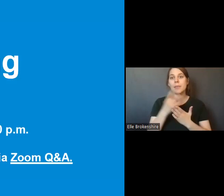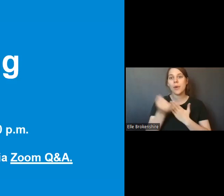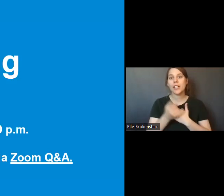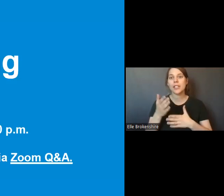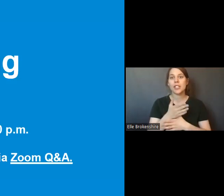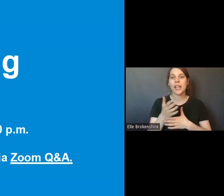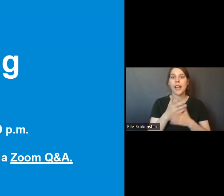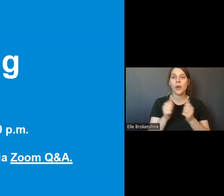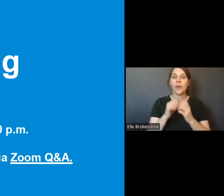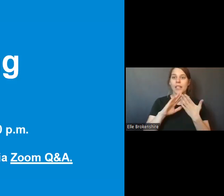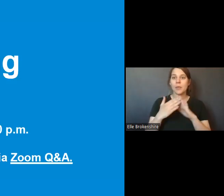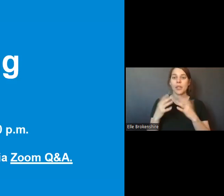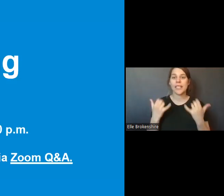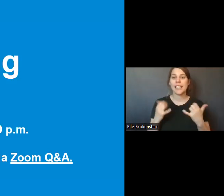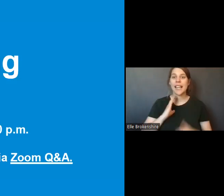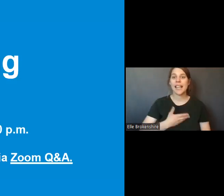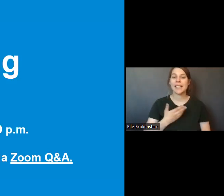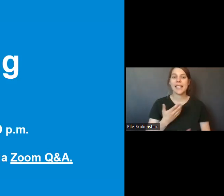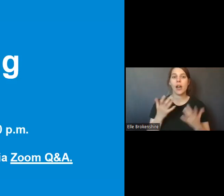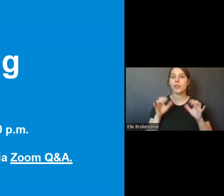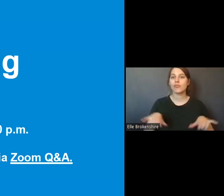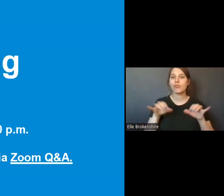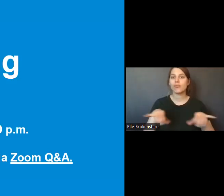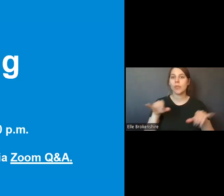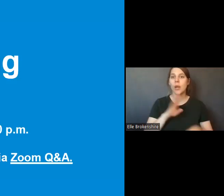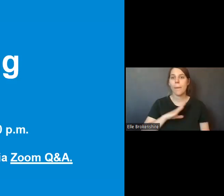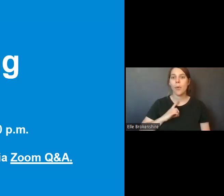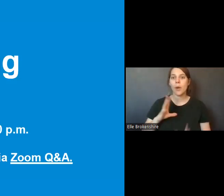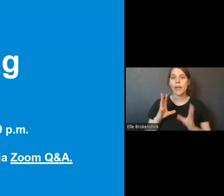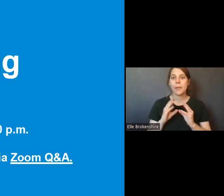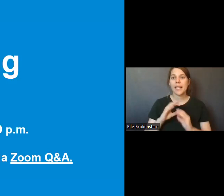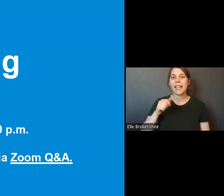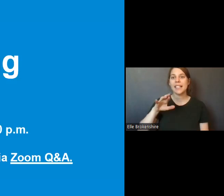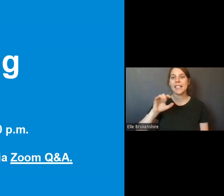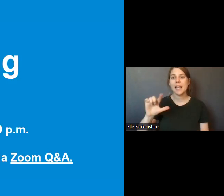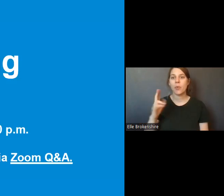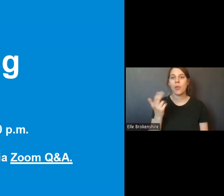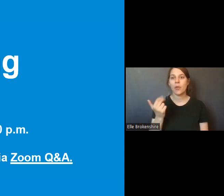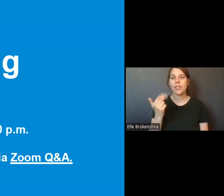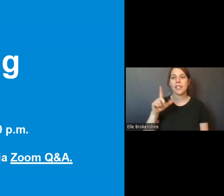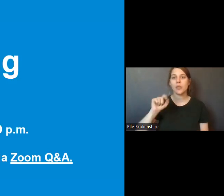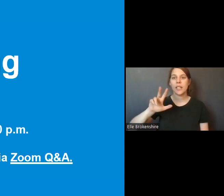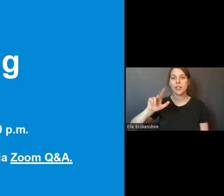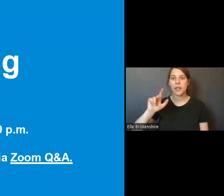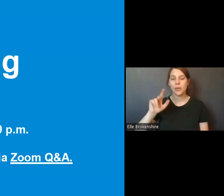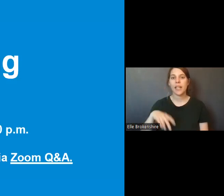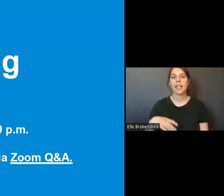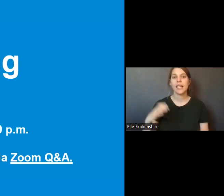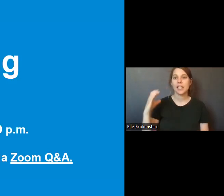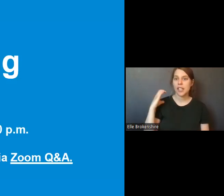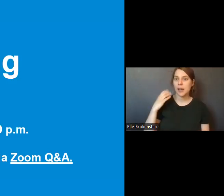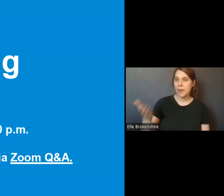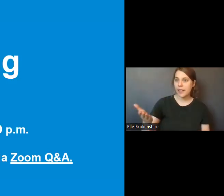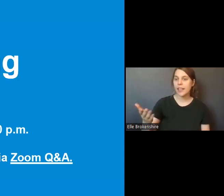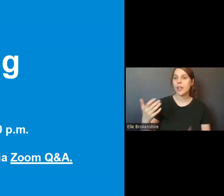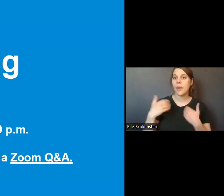community. Today is our regular board meeting. It is April 13th, 2023. Chairman Chintalapalli, you have a